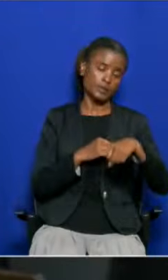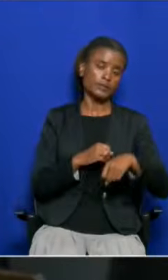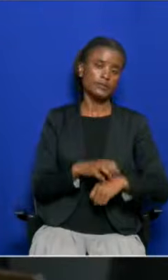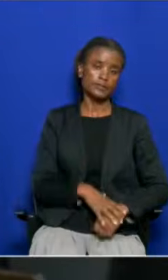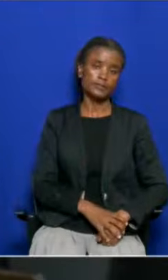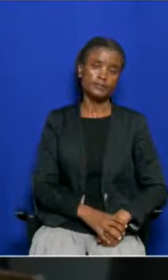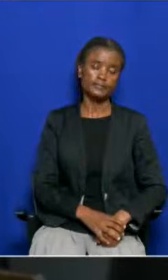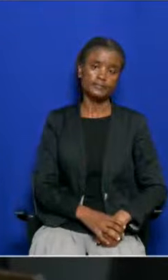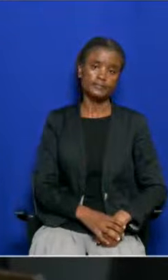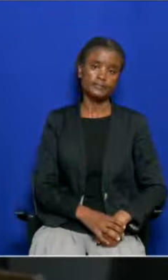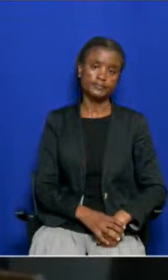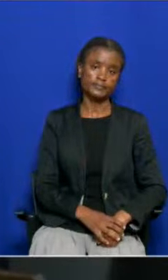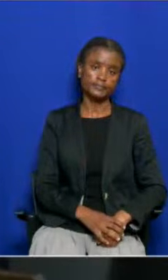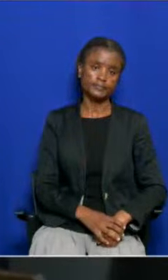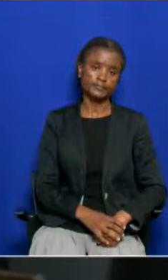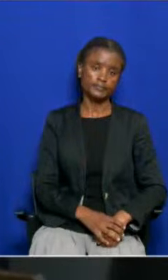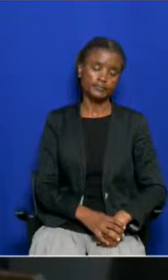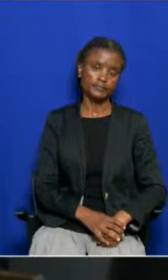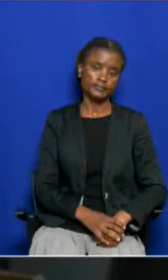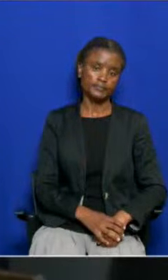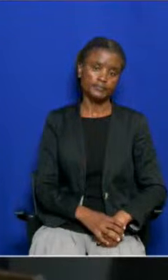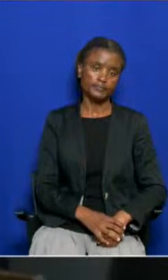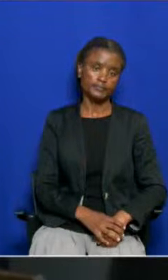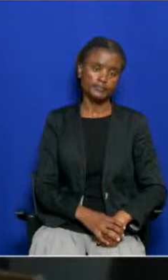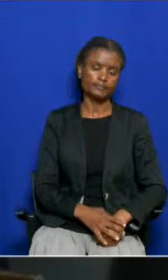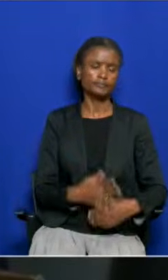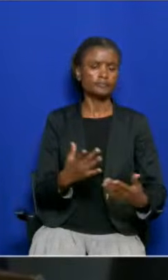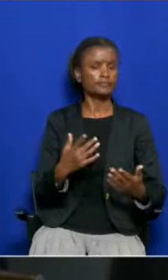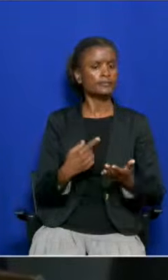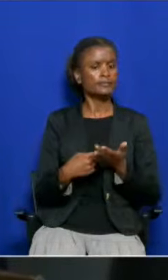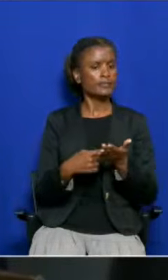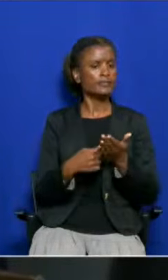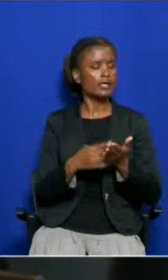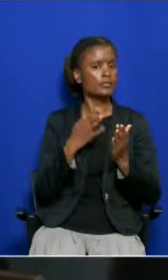And when did you discuss them with Mr. Sibanyoni?